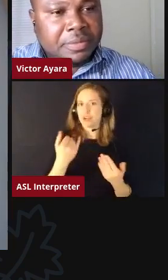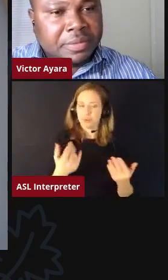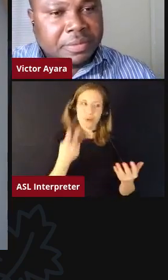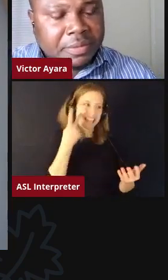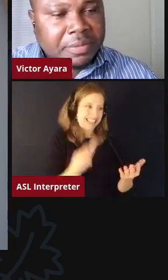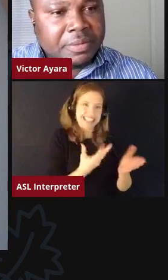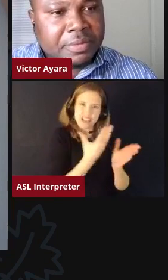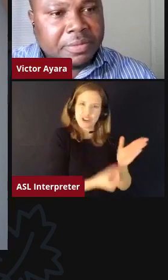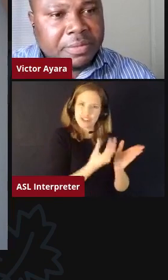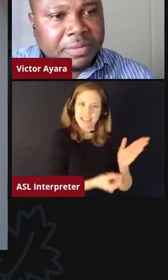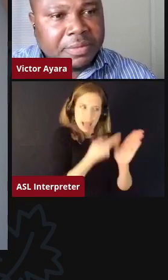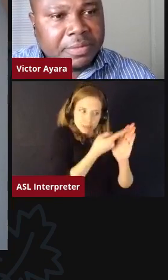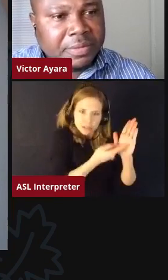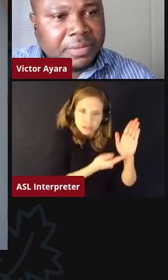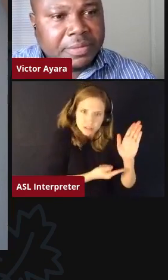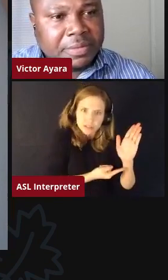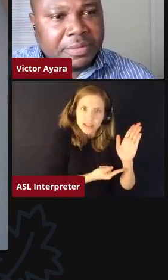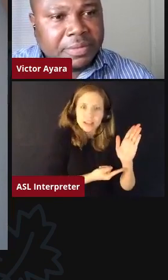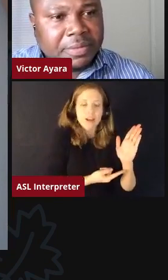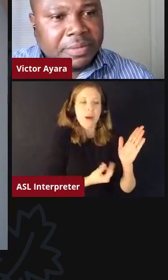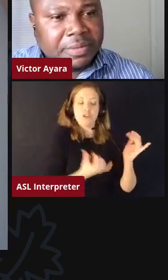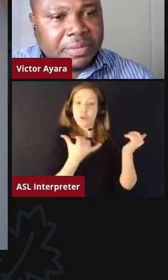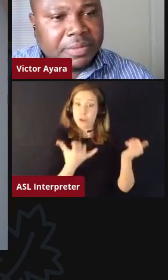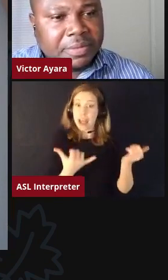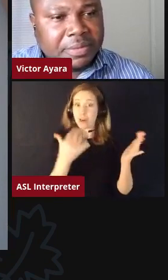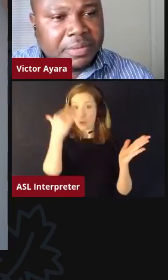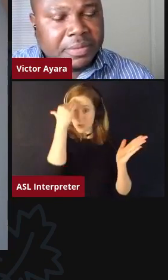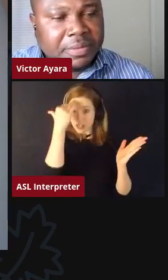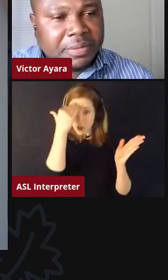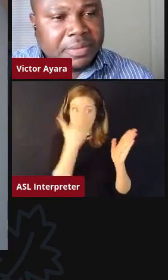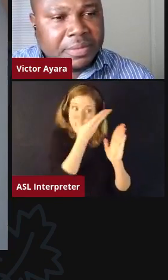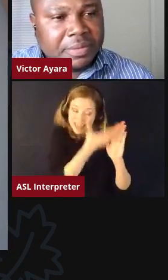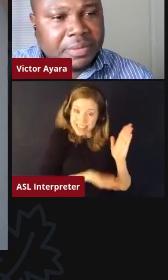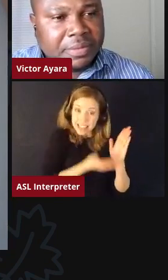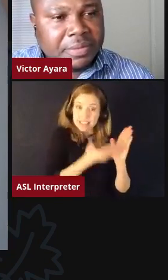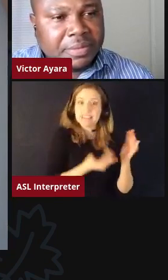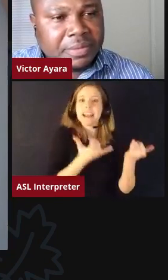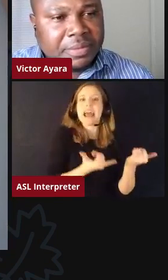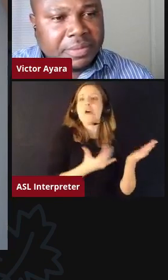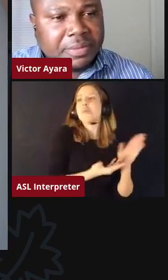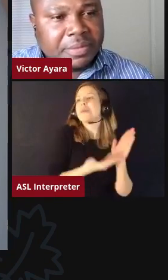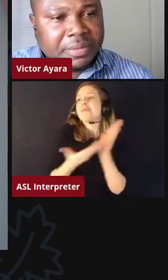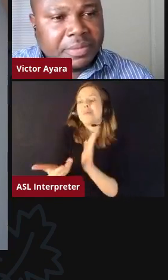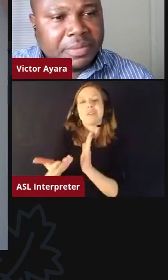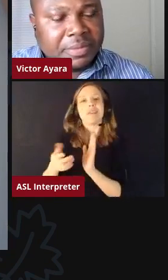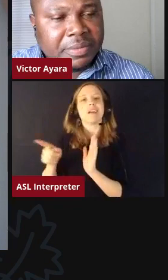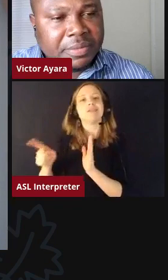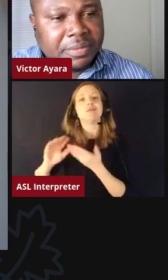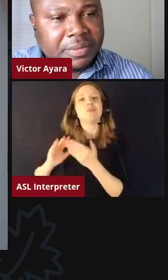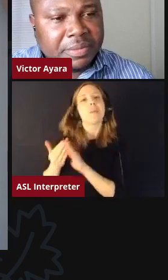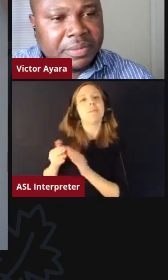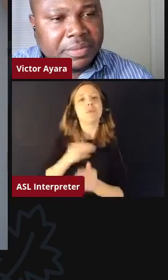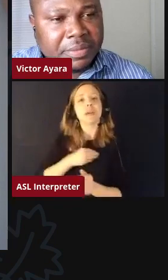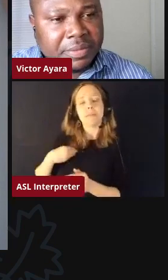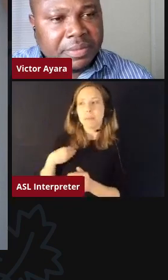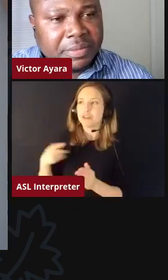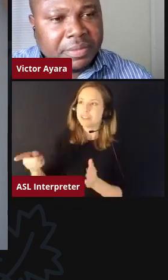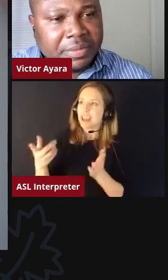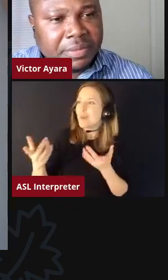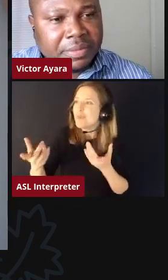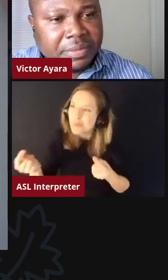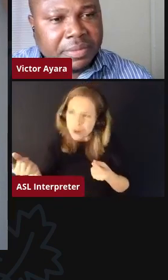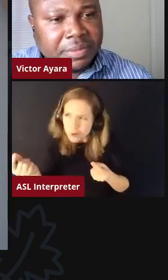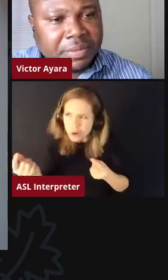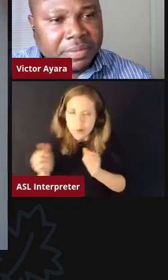now talk to those community members and say, what can we do something to change this? And getting community involved is always going to be the best way